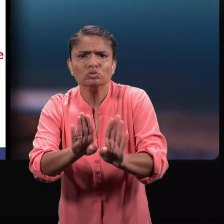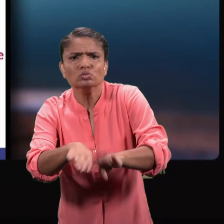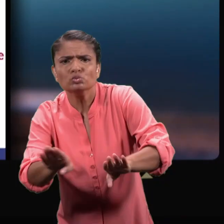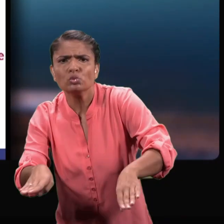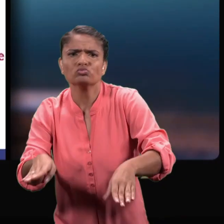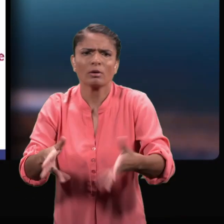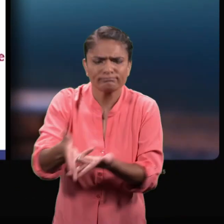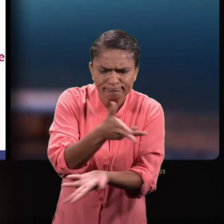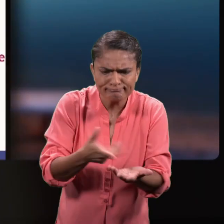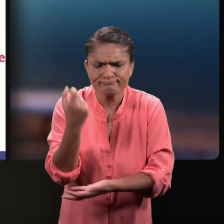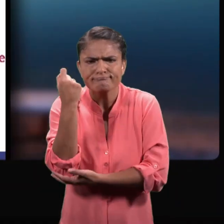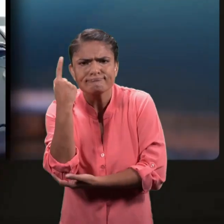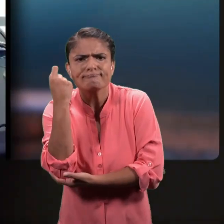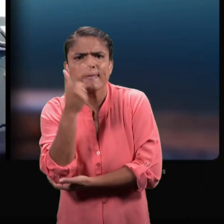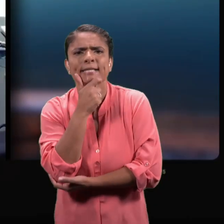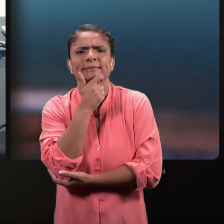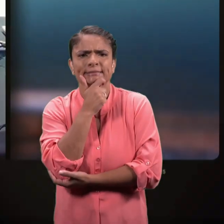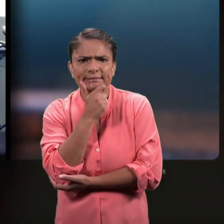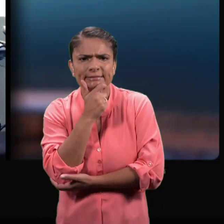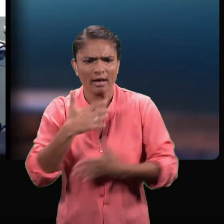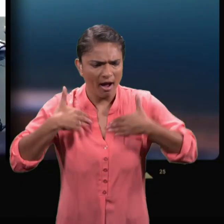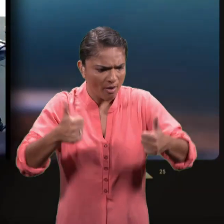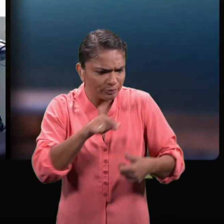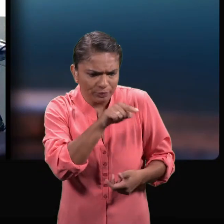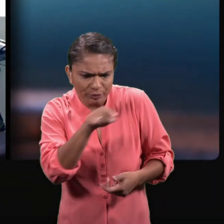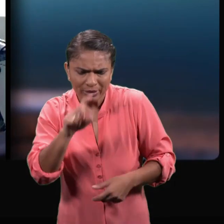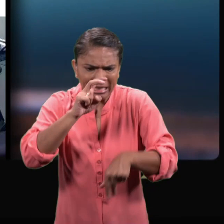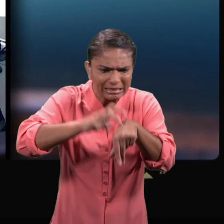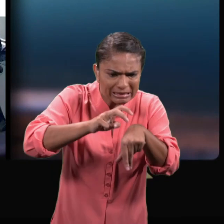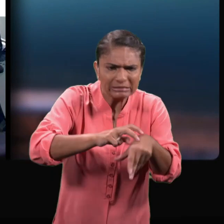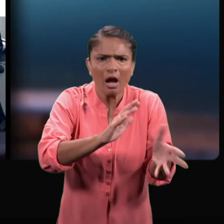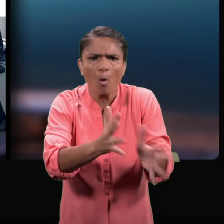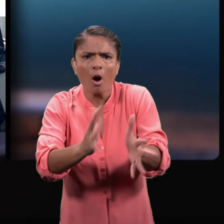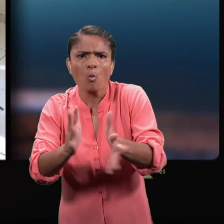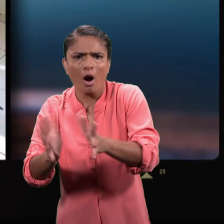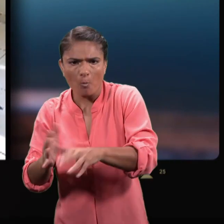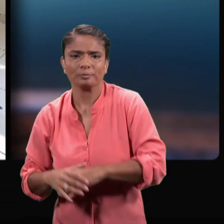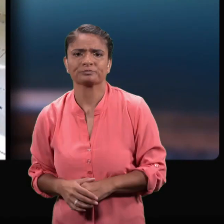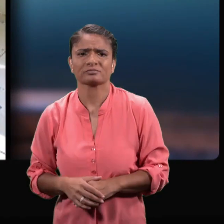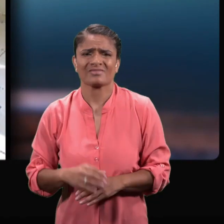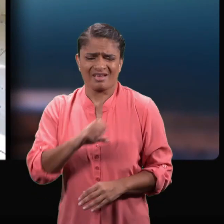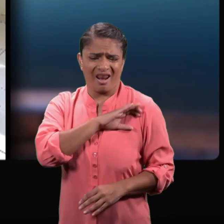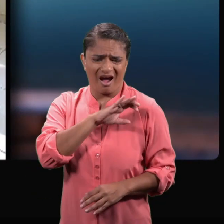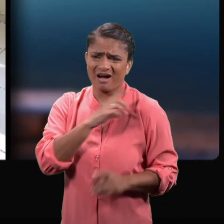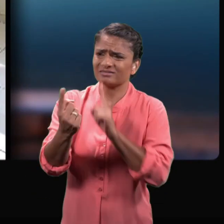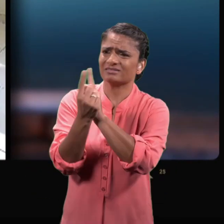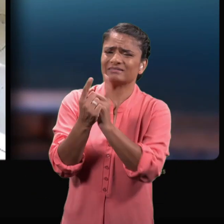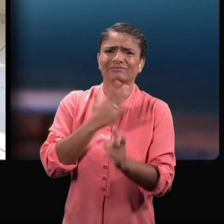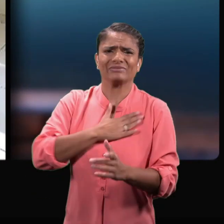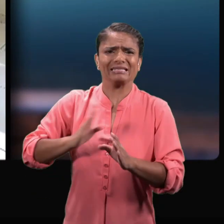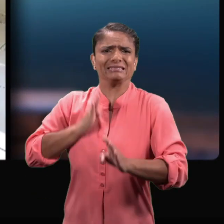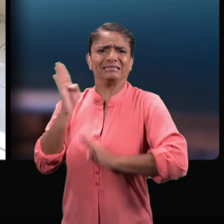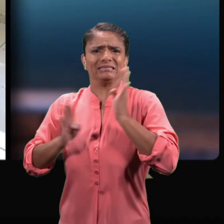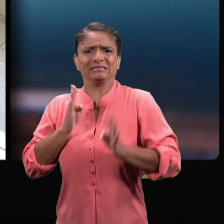clients, she has been able to understand their different healthcare needs and requirements. After a client conveyed to her their frustration at having a